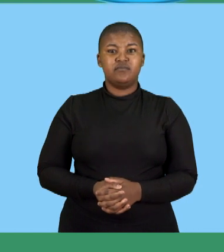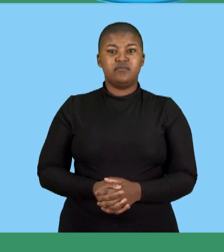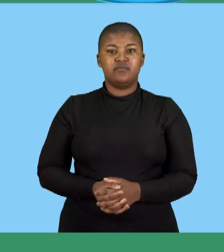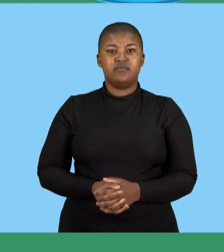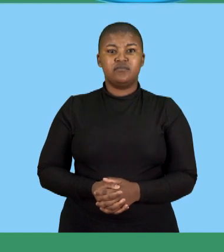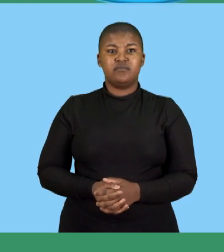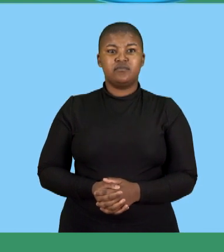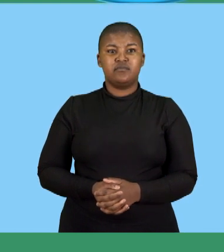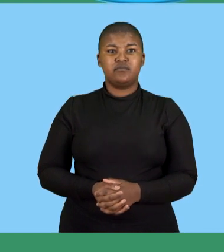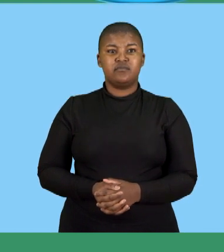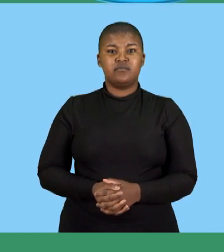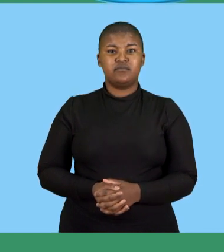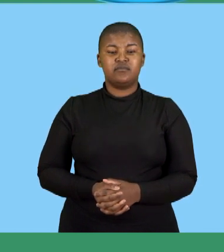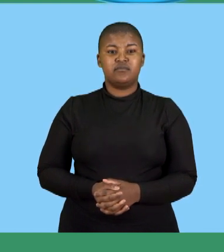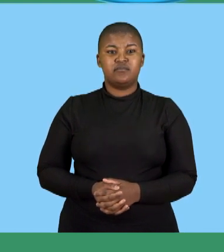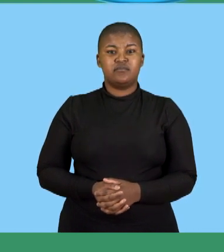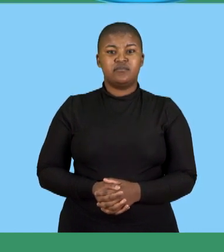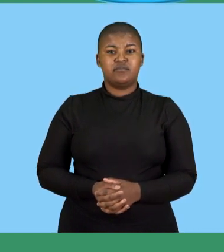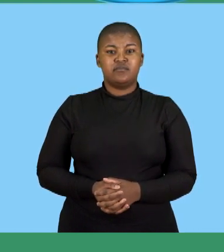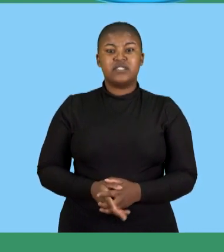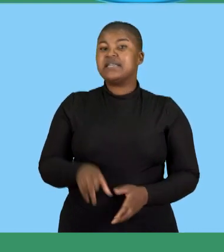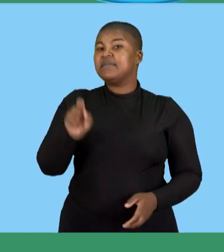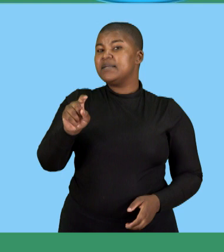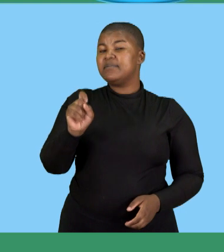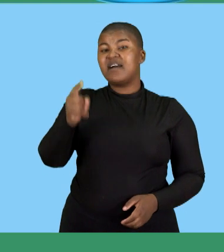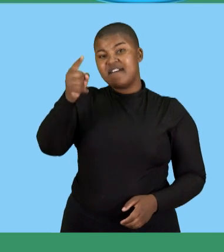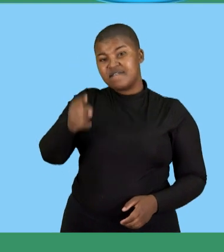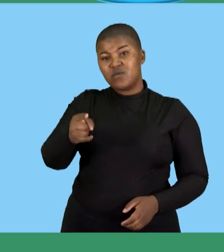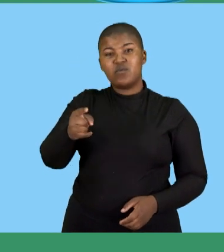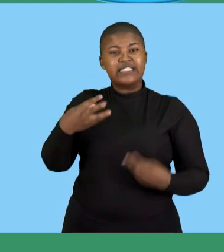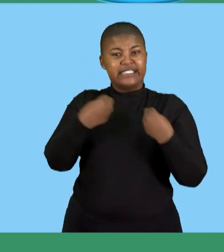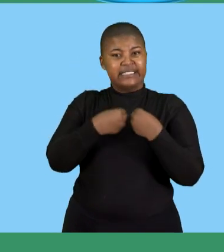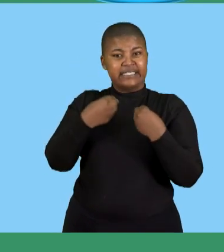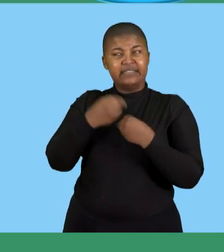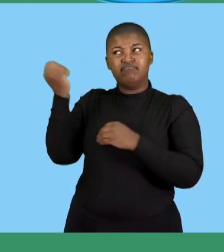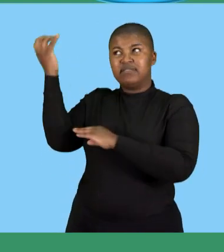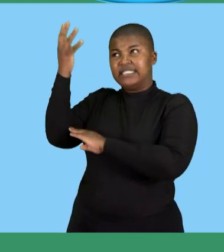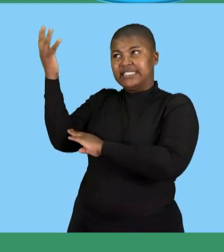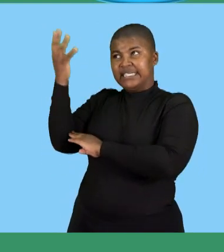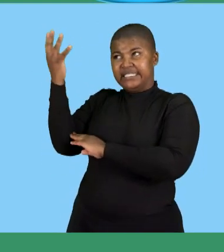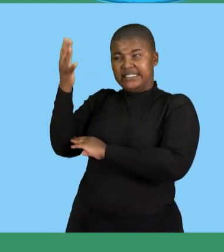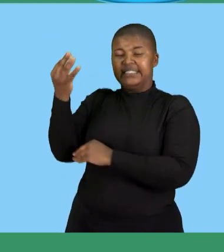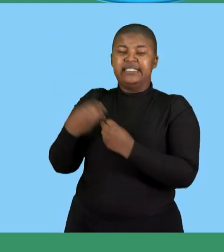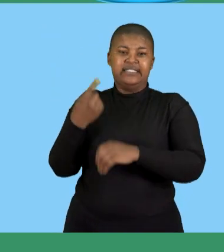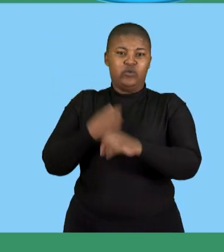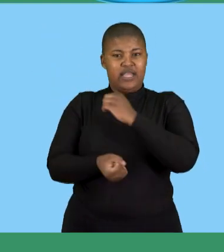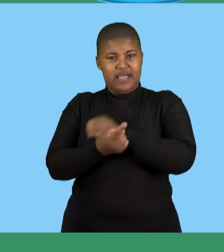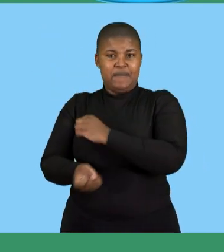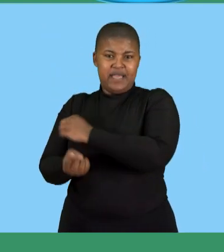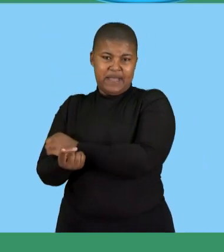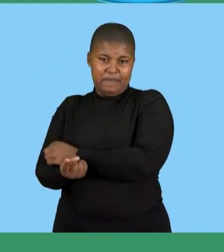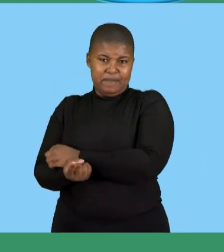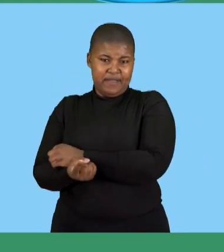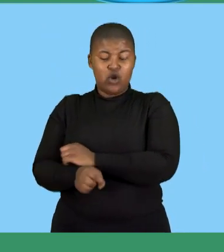Then, another aspect we look into is factors to be considered while presenting. So while now